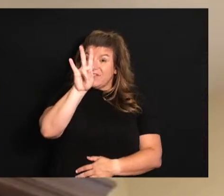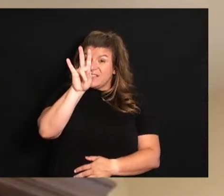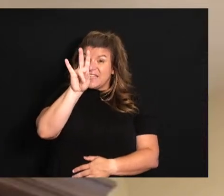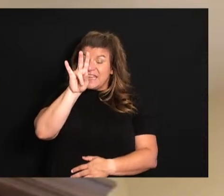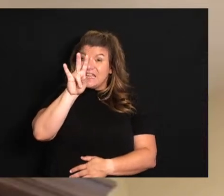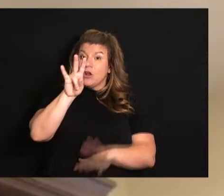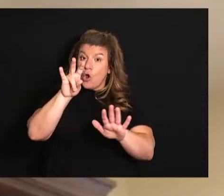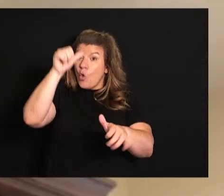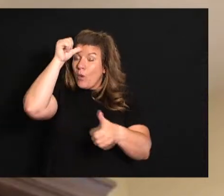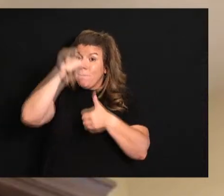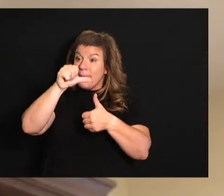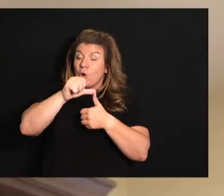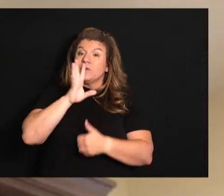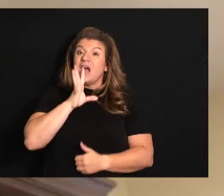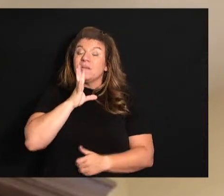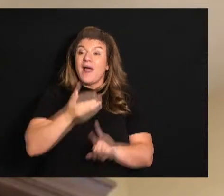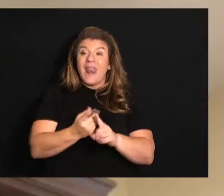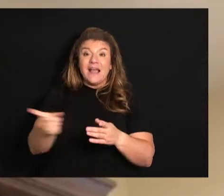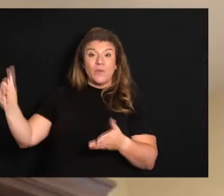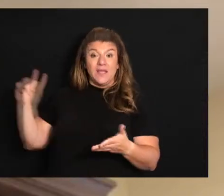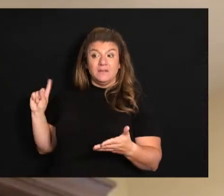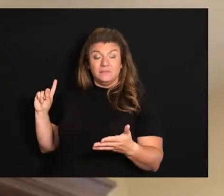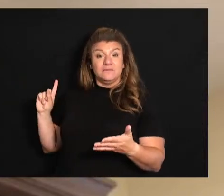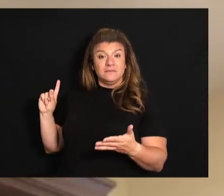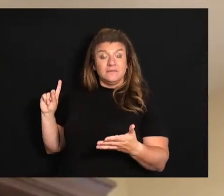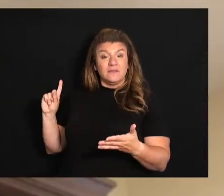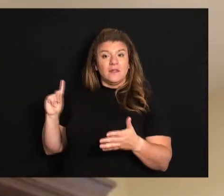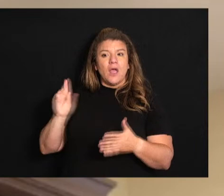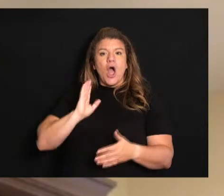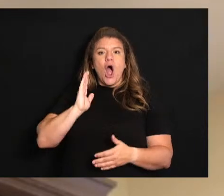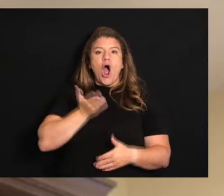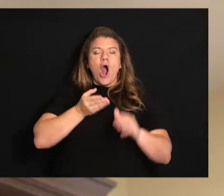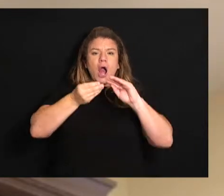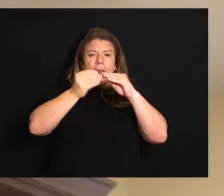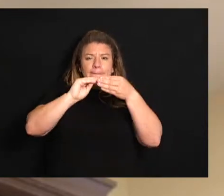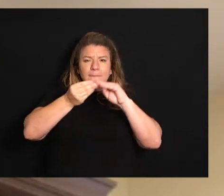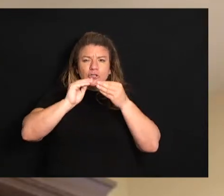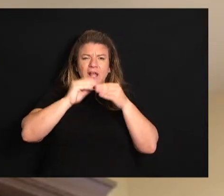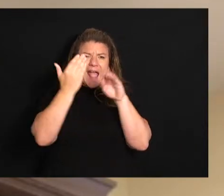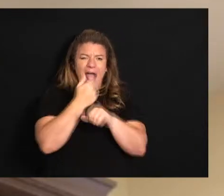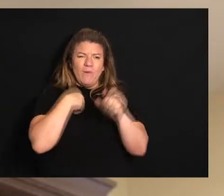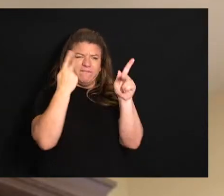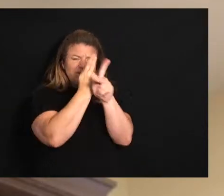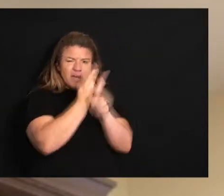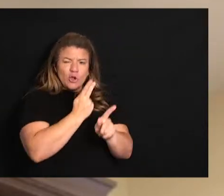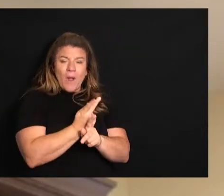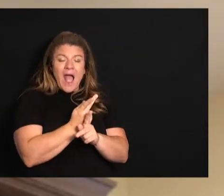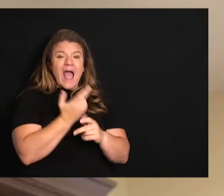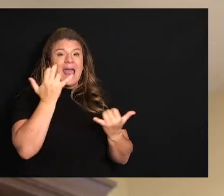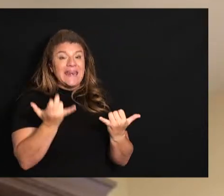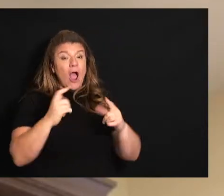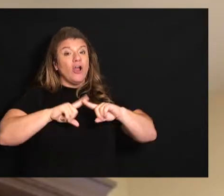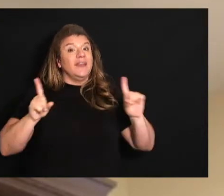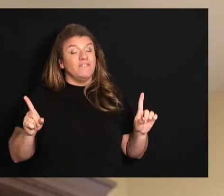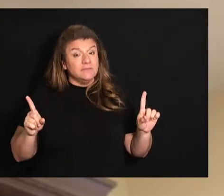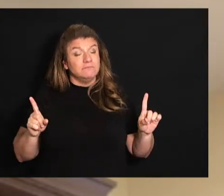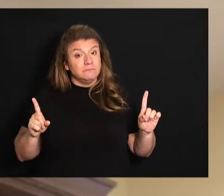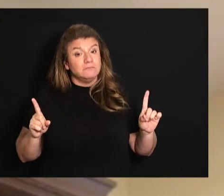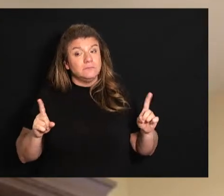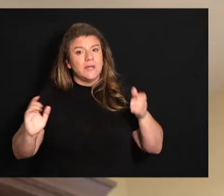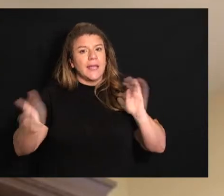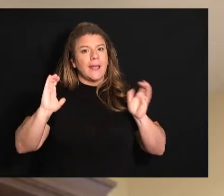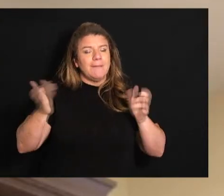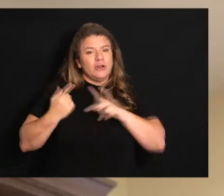and remember, as we talked about last week, our metrics for what we need to watch are now much different than they were in